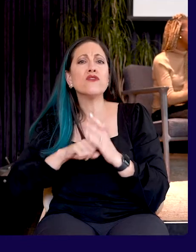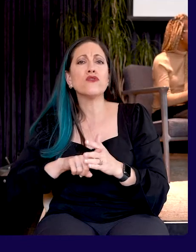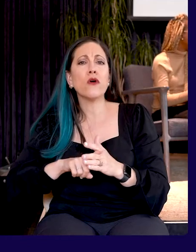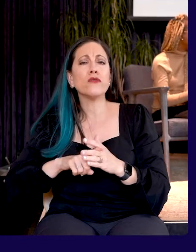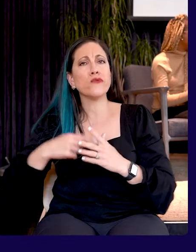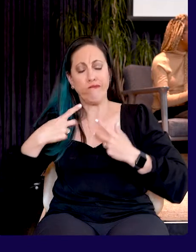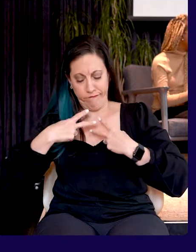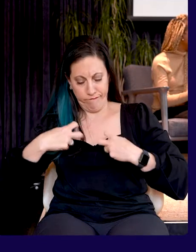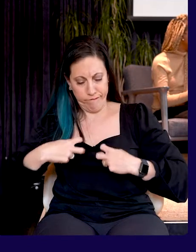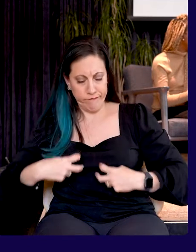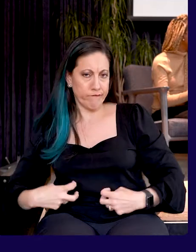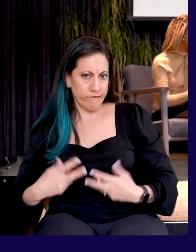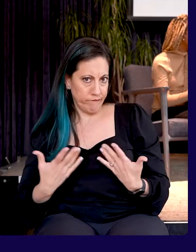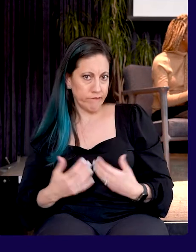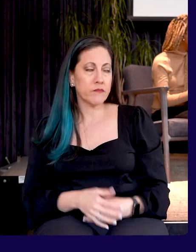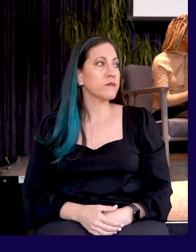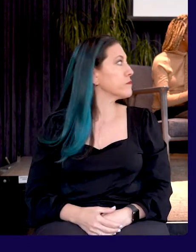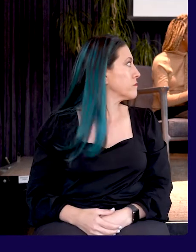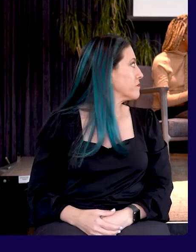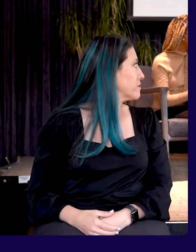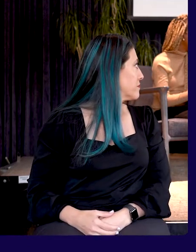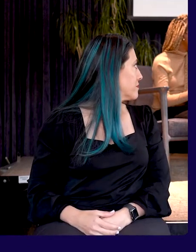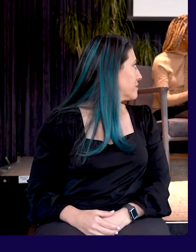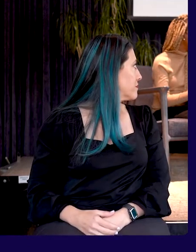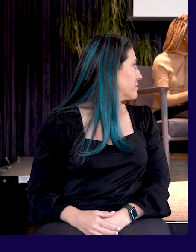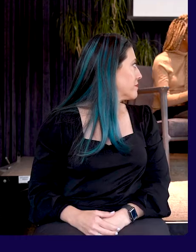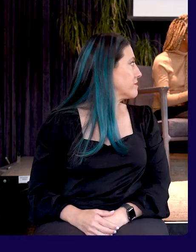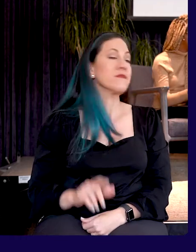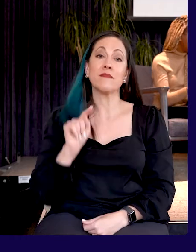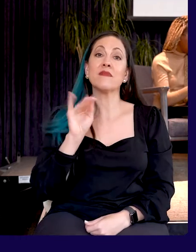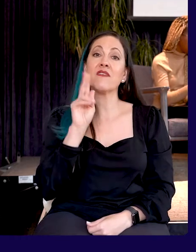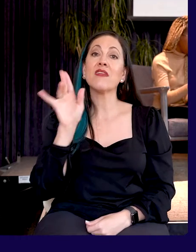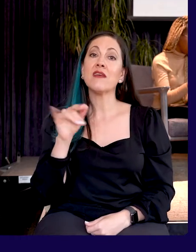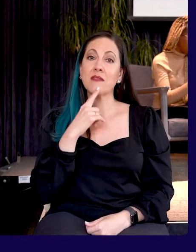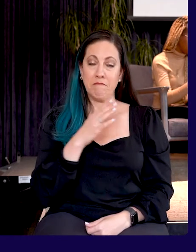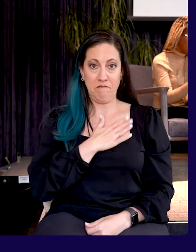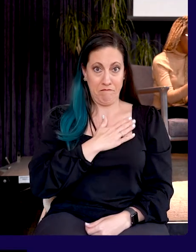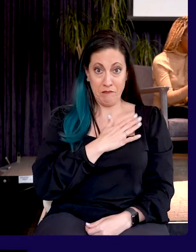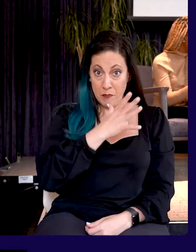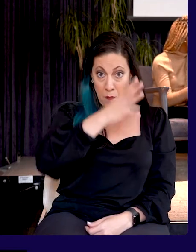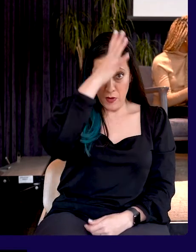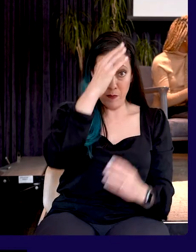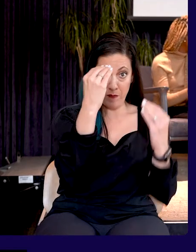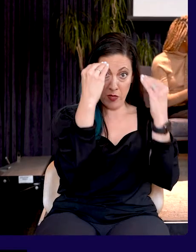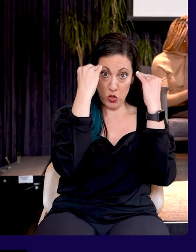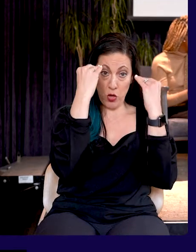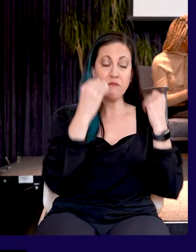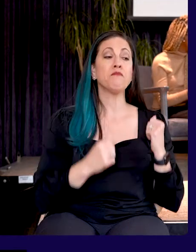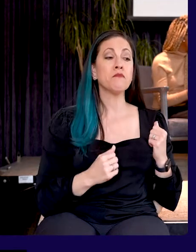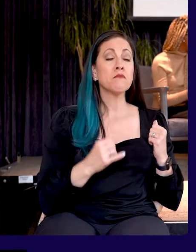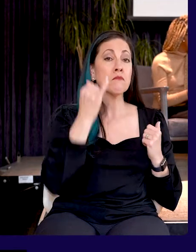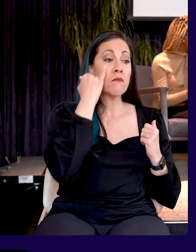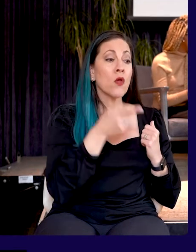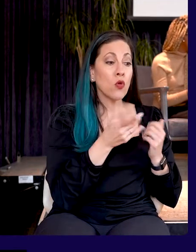that thought for them? I have one. Go. My parents taught me that if you want something